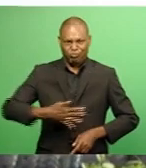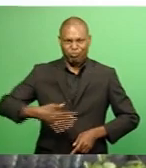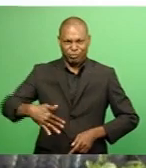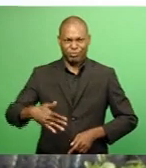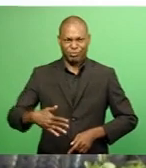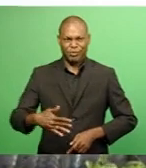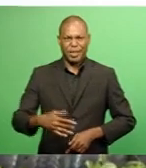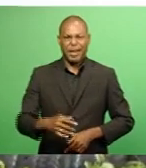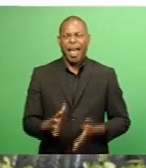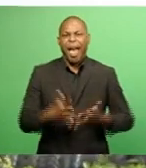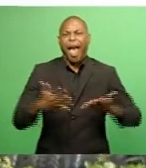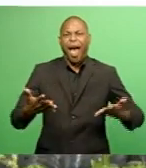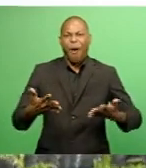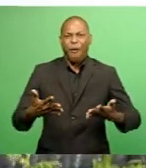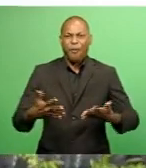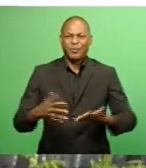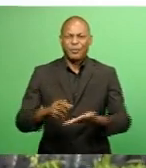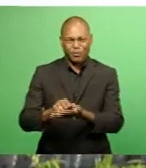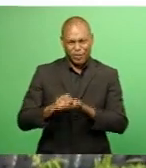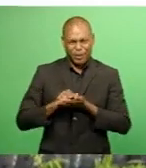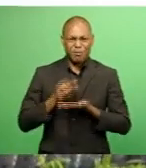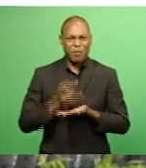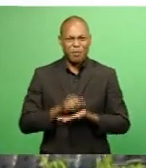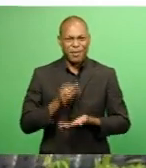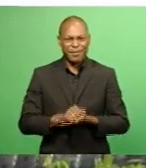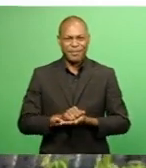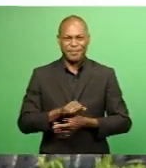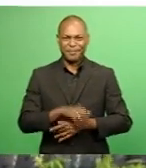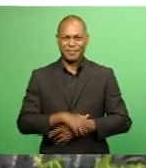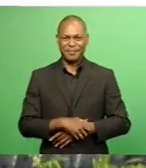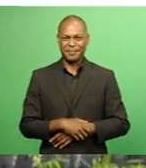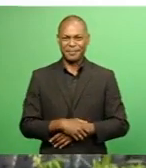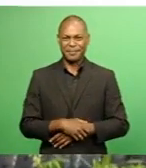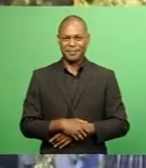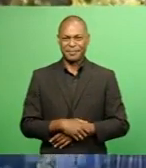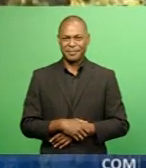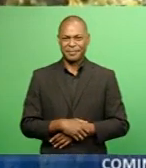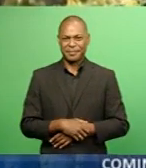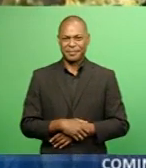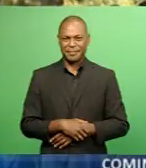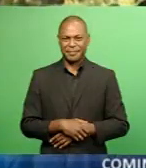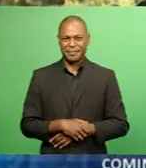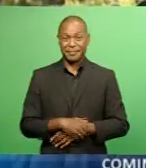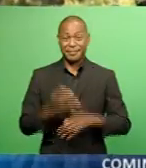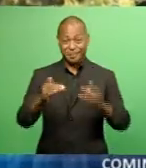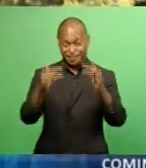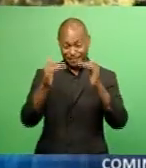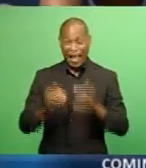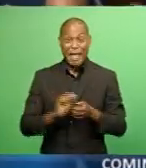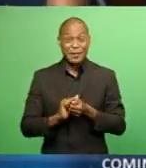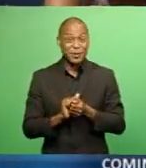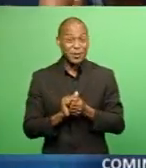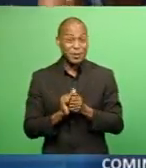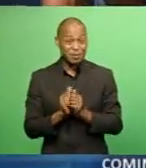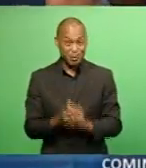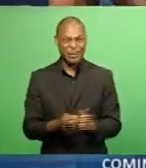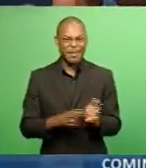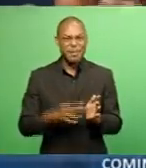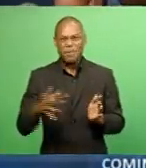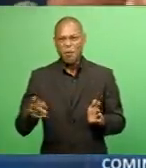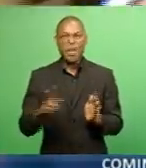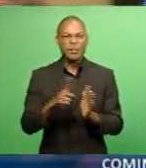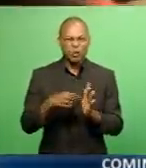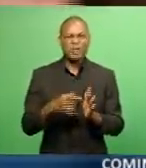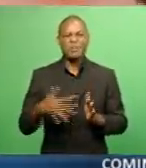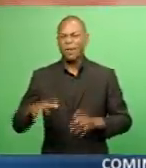which it can be preserved. Jeshulal, FBC News. Up ahead in sports, Natambua and Jesper